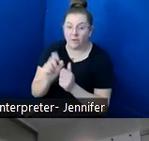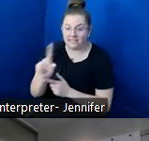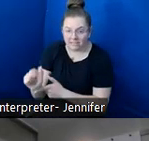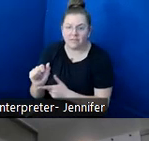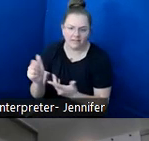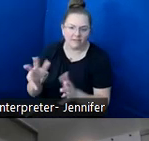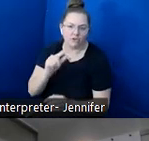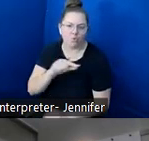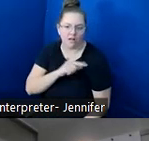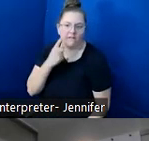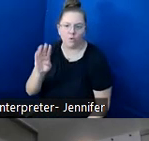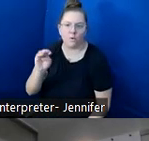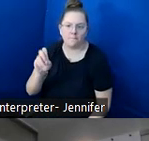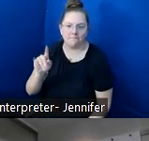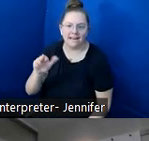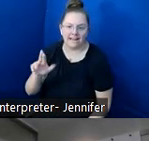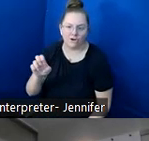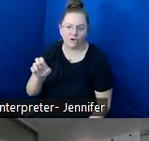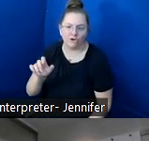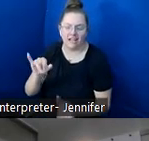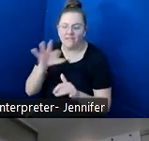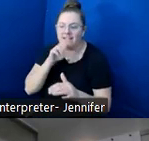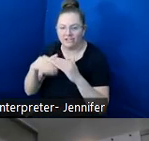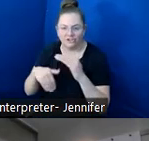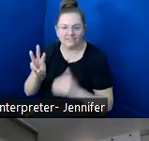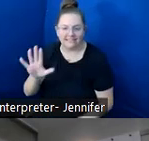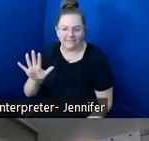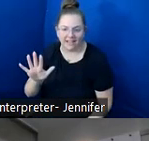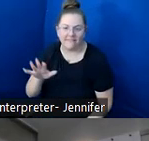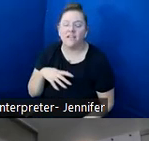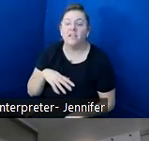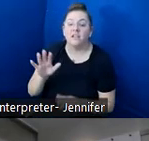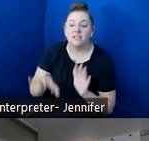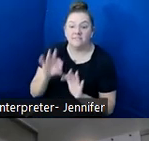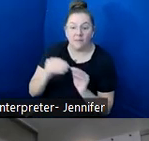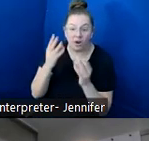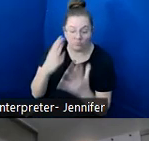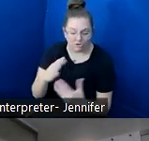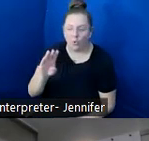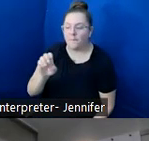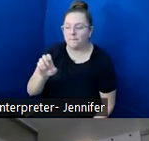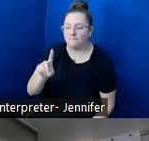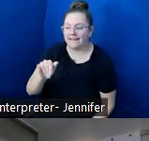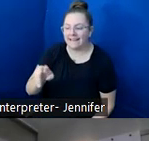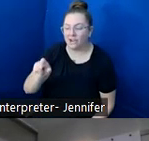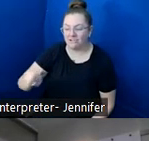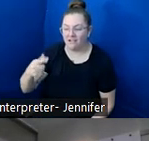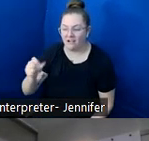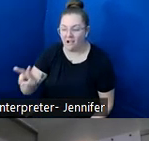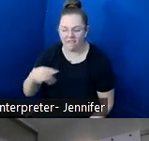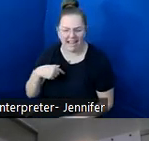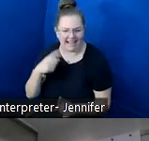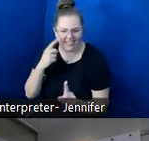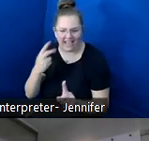for Medicare under the age of 65. And you can get more information on that, medicare.gov, and perhaps the hub. I know that